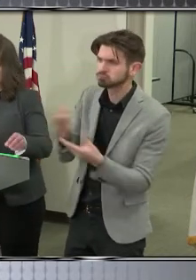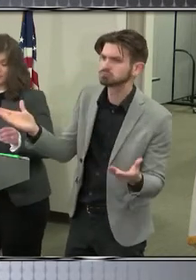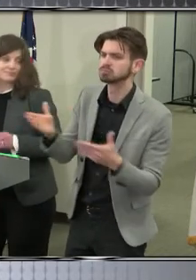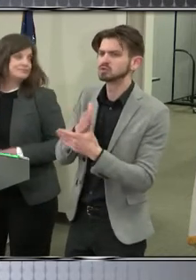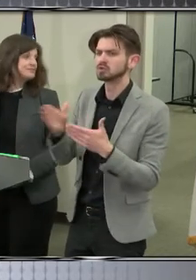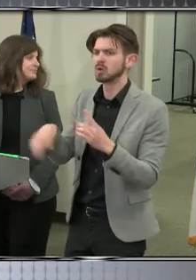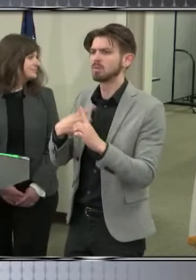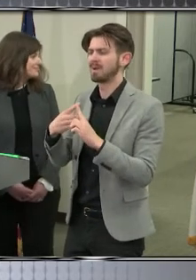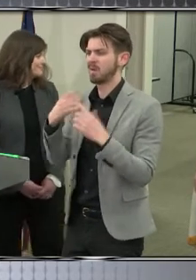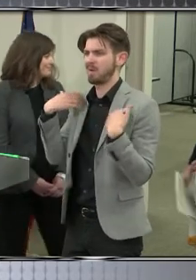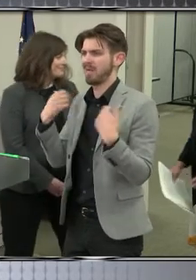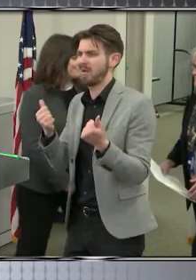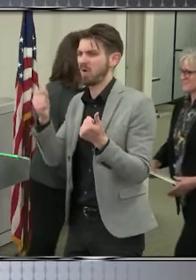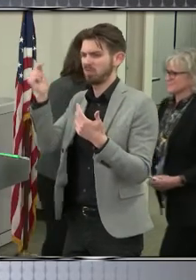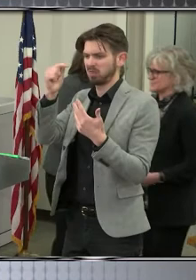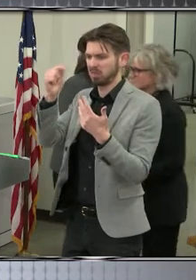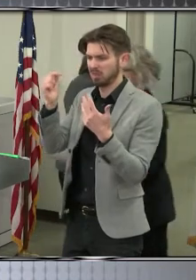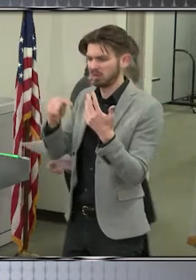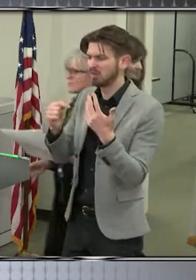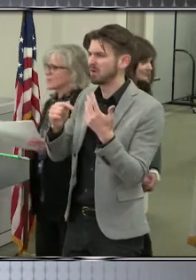COVID-19.